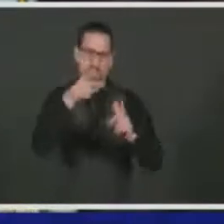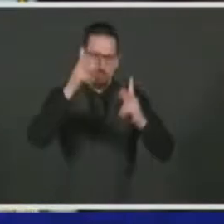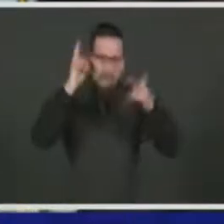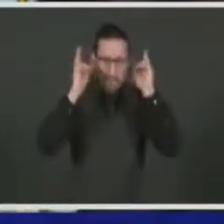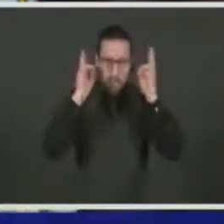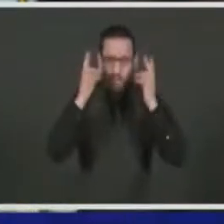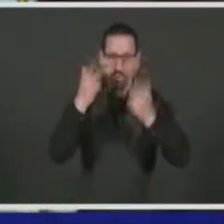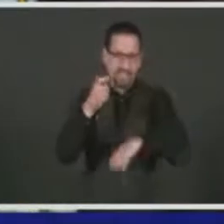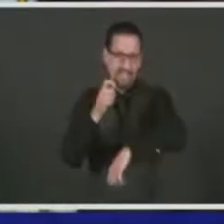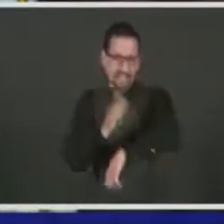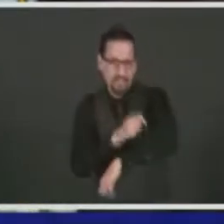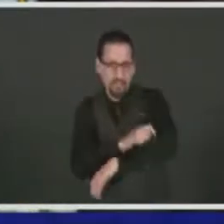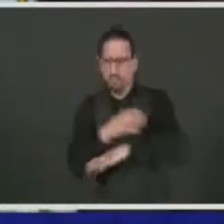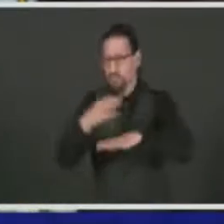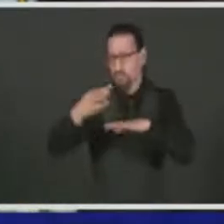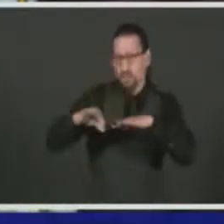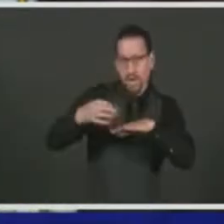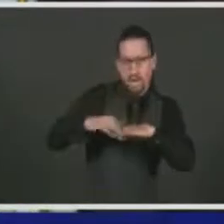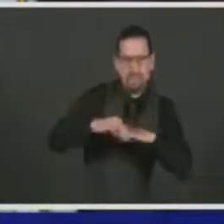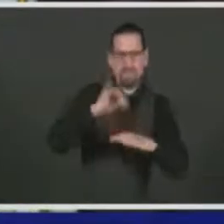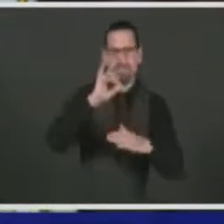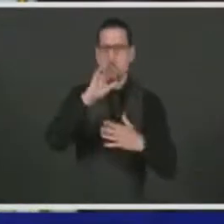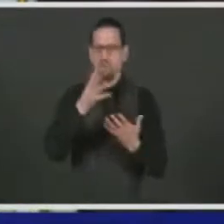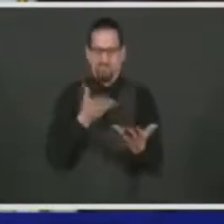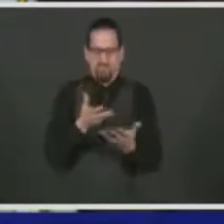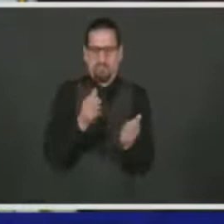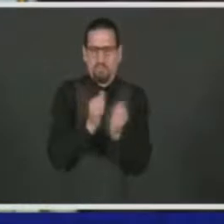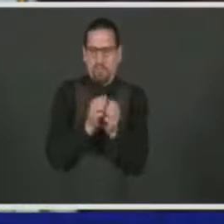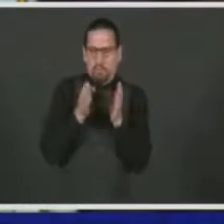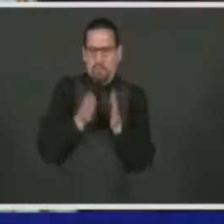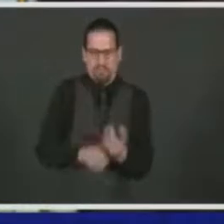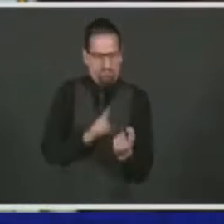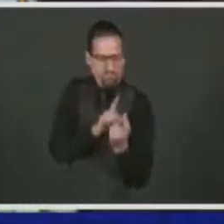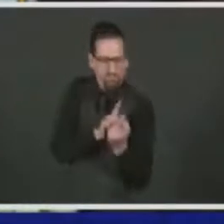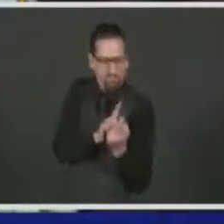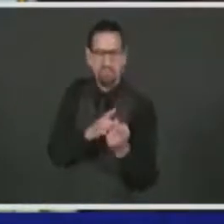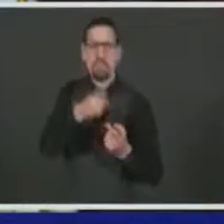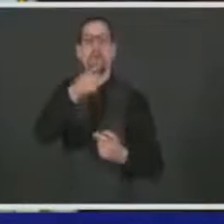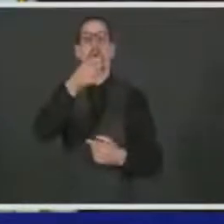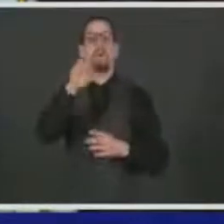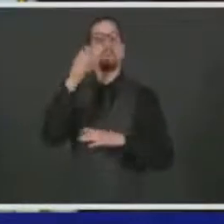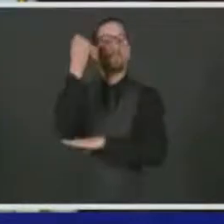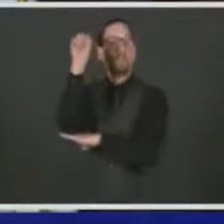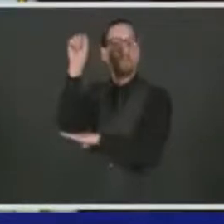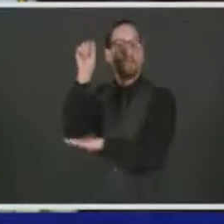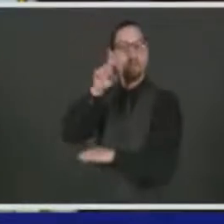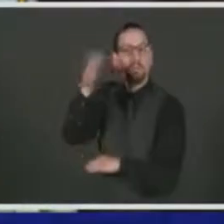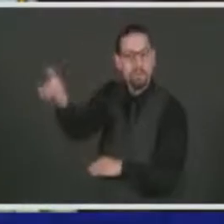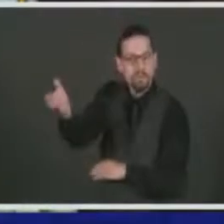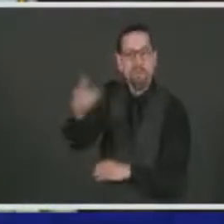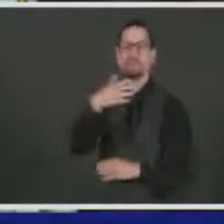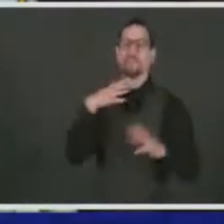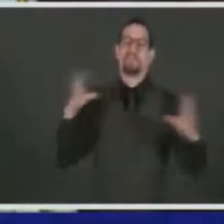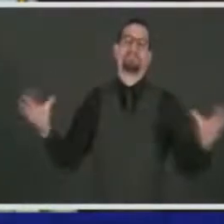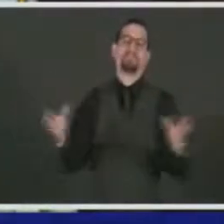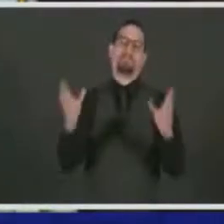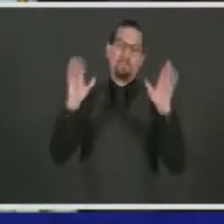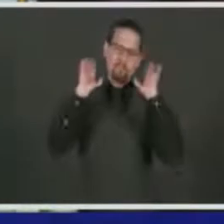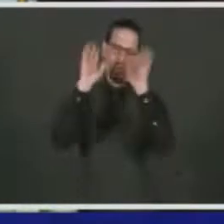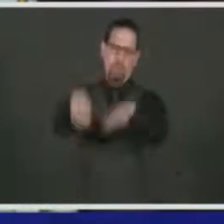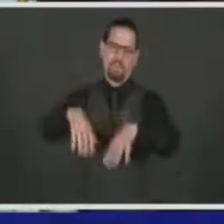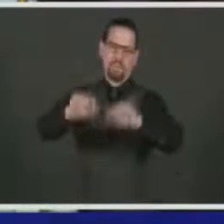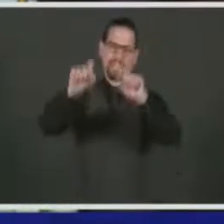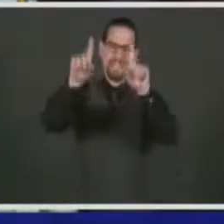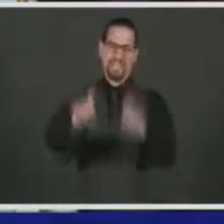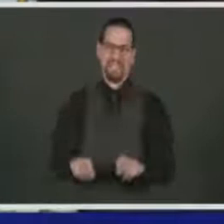gathering, please go get yourself tested. It's going to help. It might not help you specifically. You're probably going to be